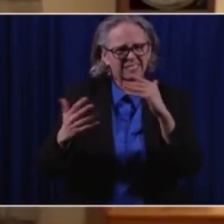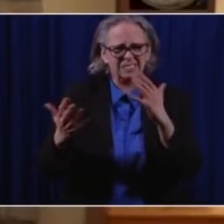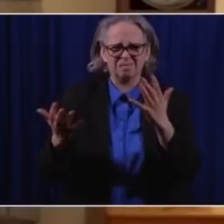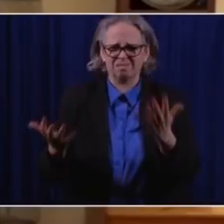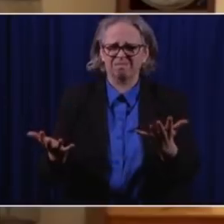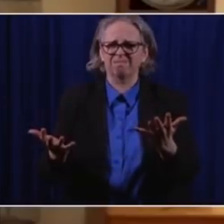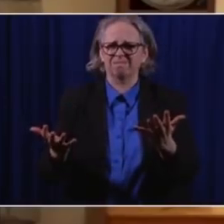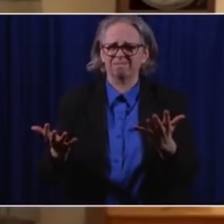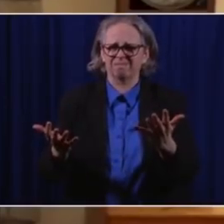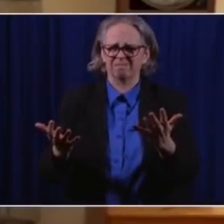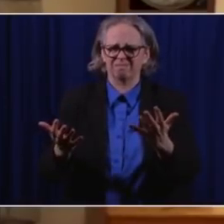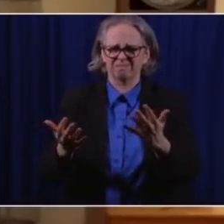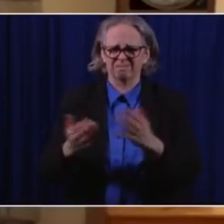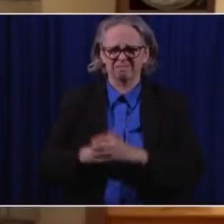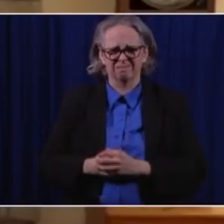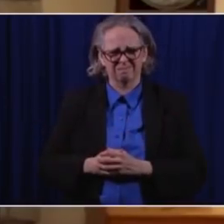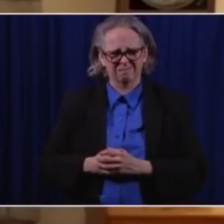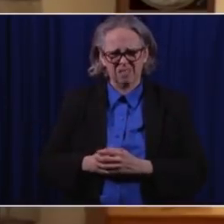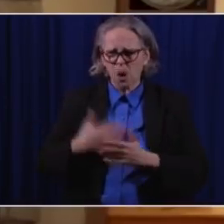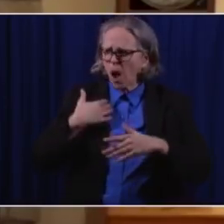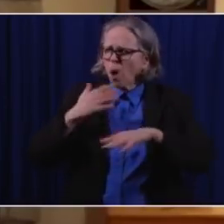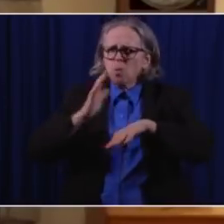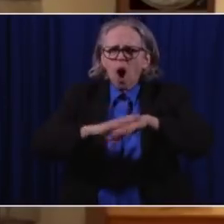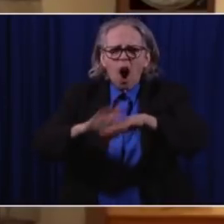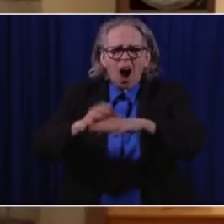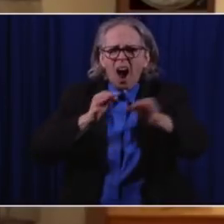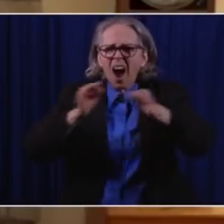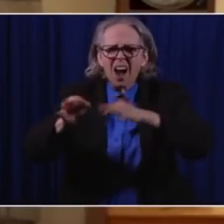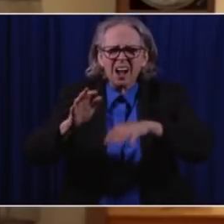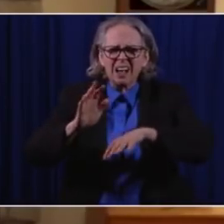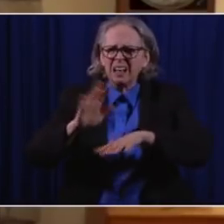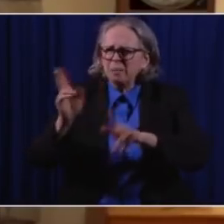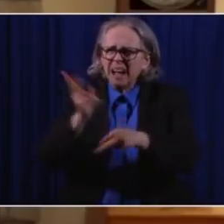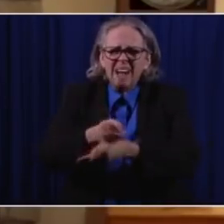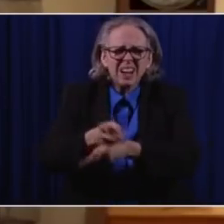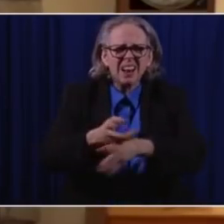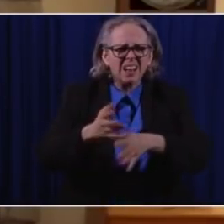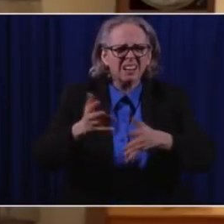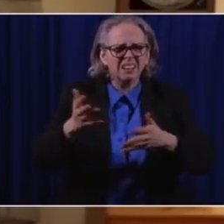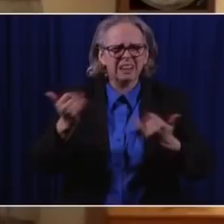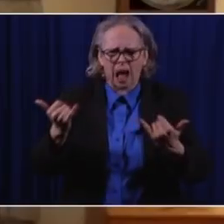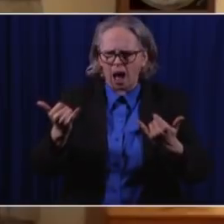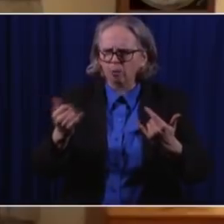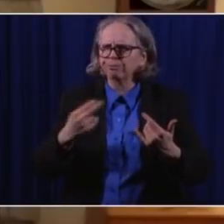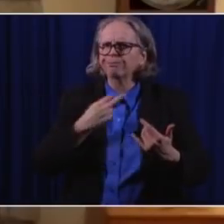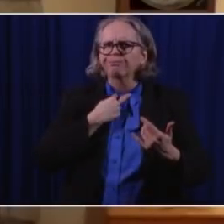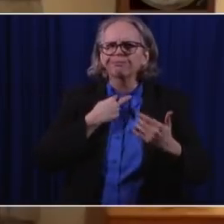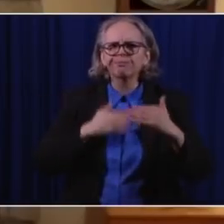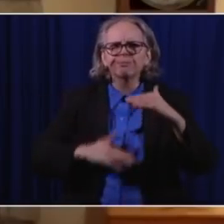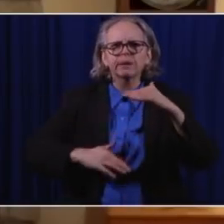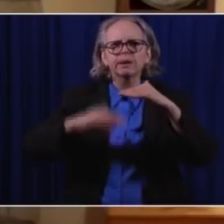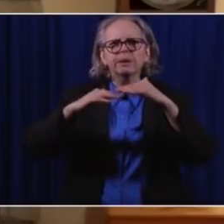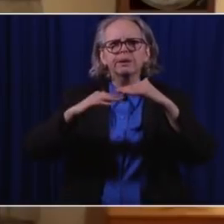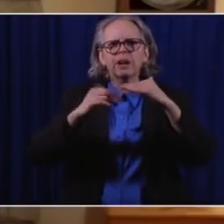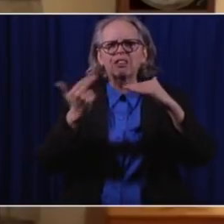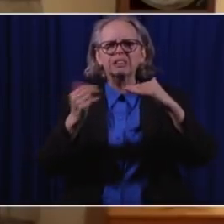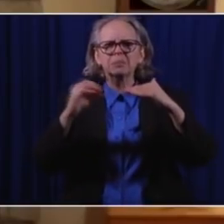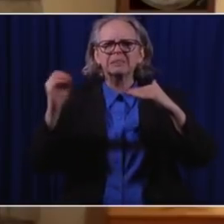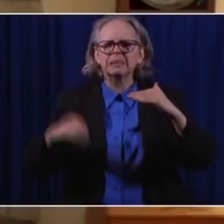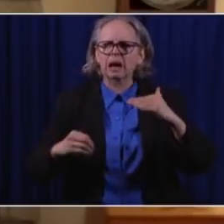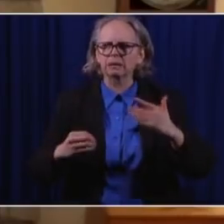the number at which we've been advising people to be very careful if they travel to. And that's the reality that we face